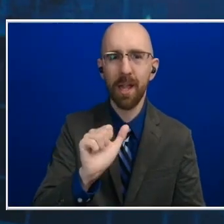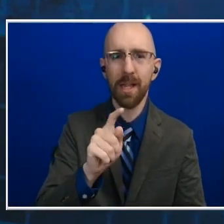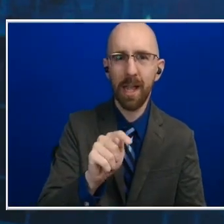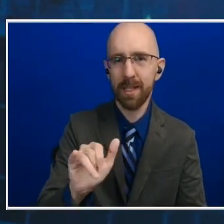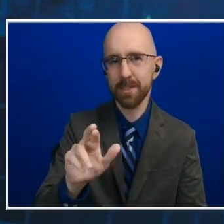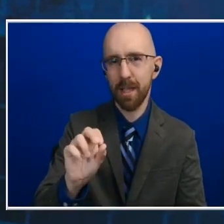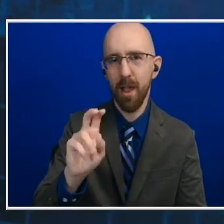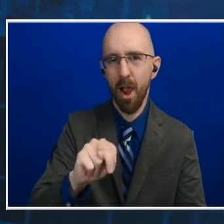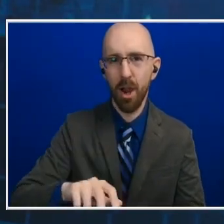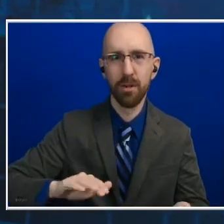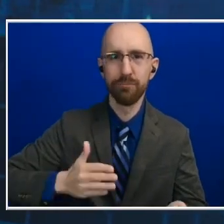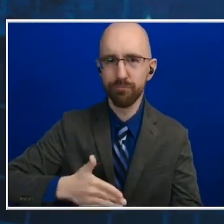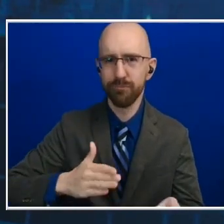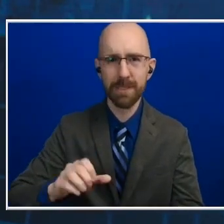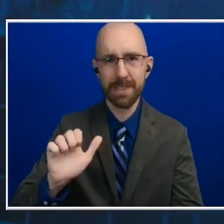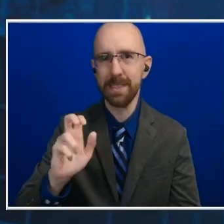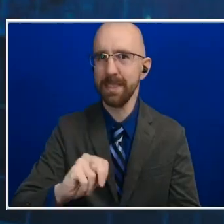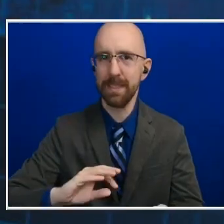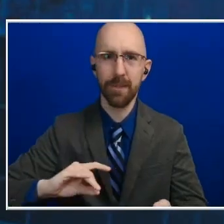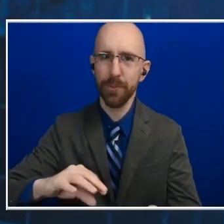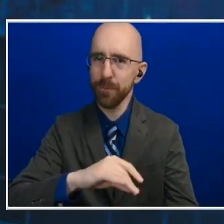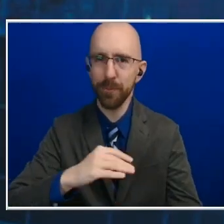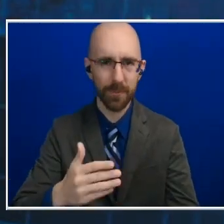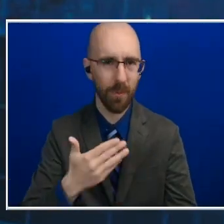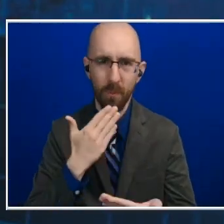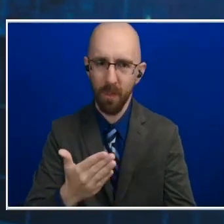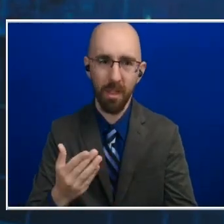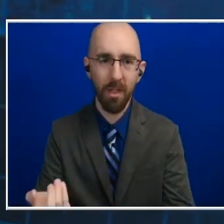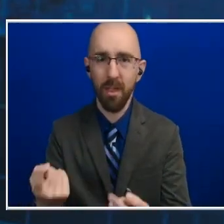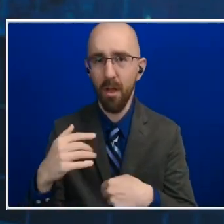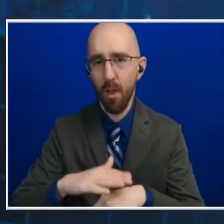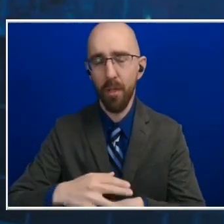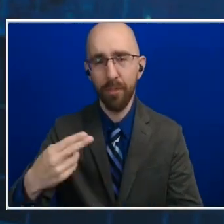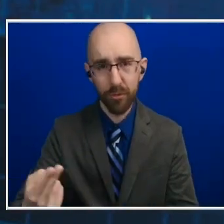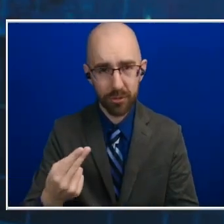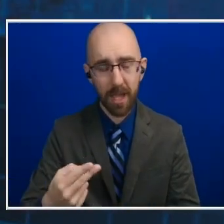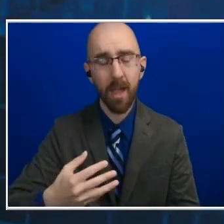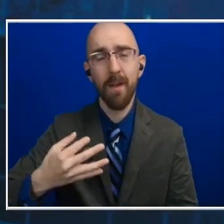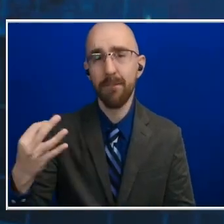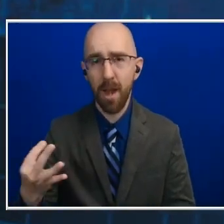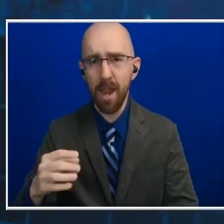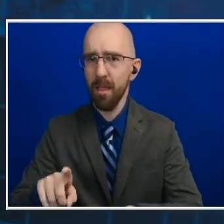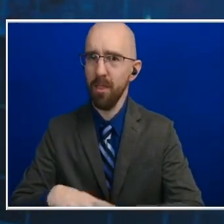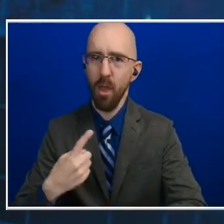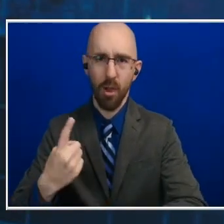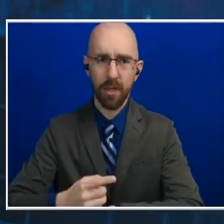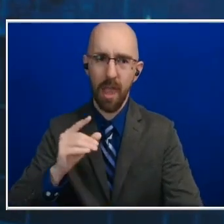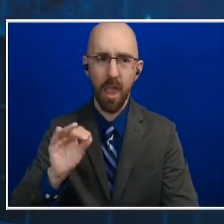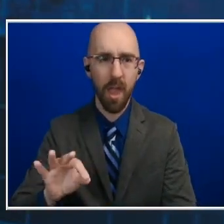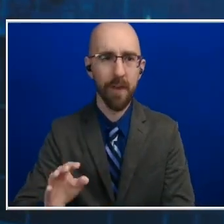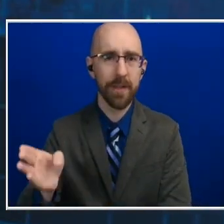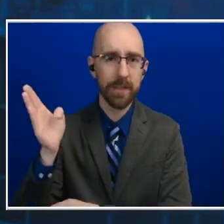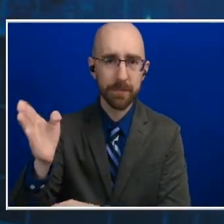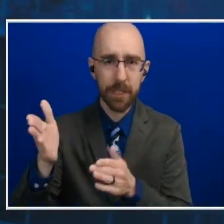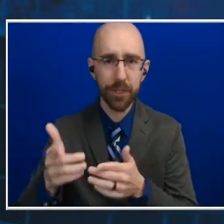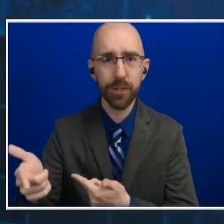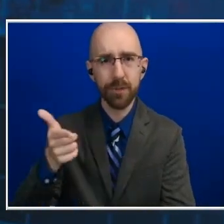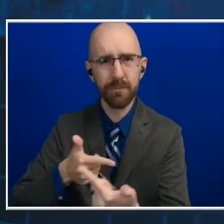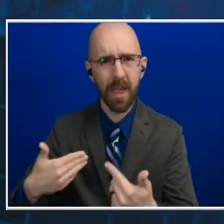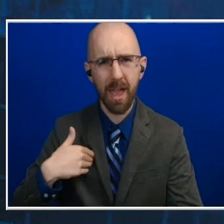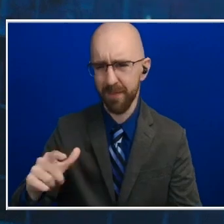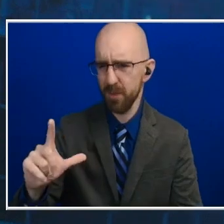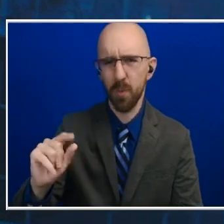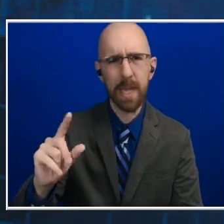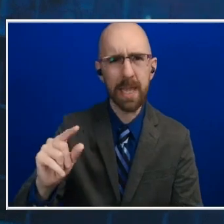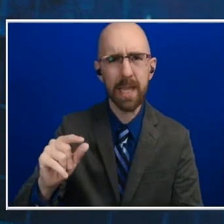very well. So we'll have everybody over on Thursday, and then on Friday is a long day of speakers. We had about 20 speakers. 19 yes, or